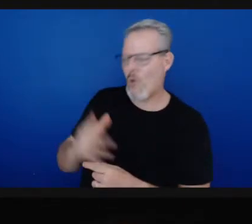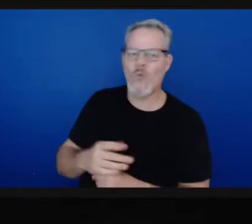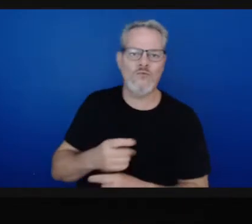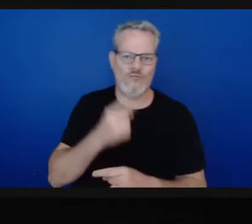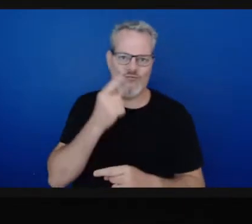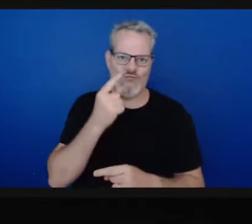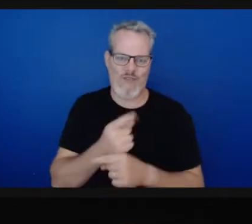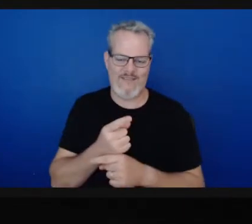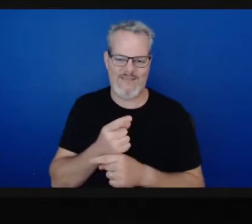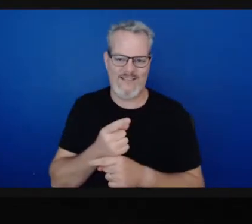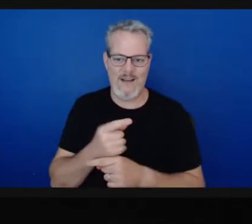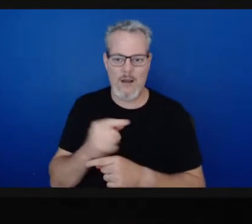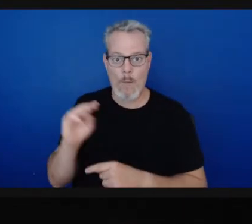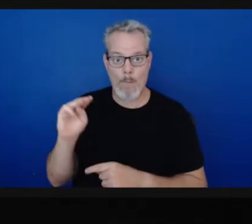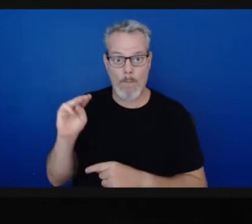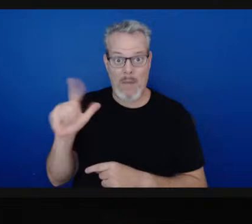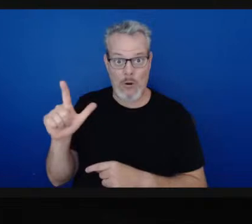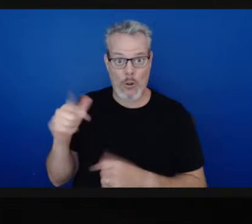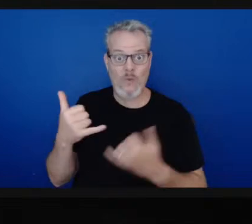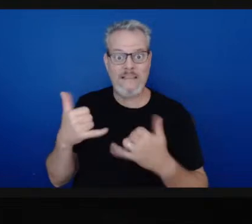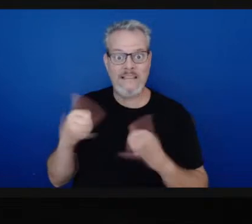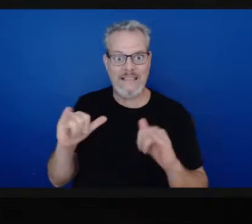she's also inflating right now.